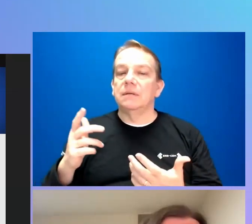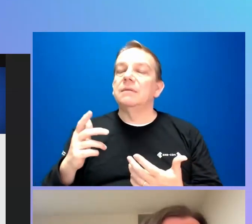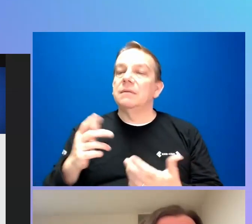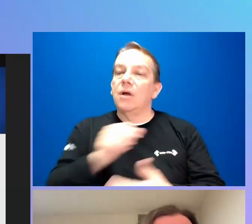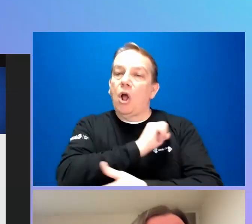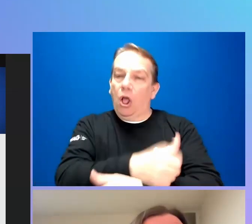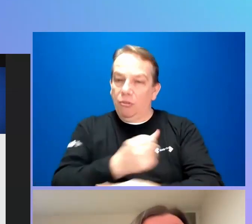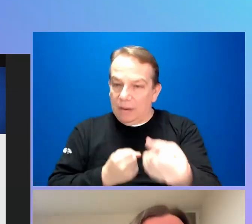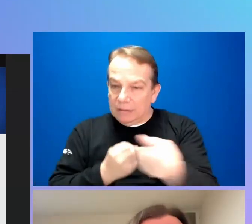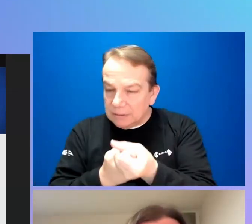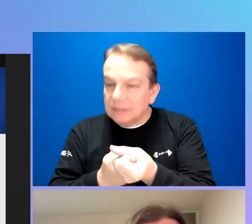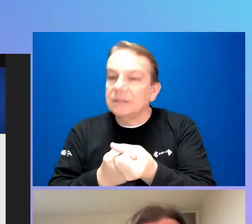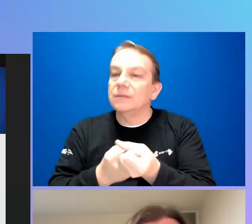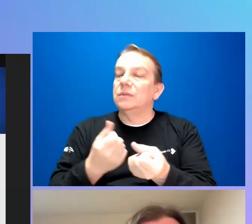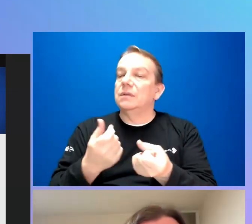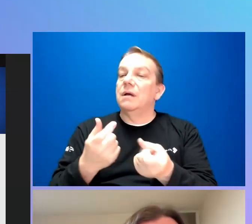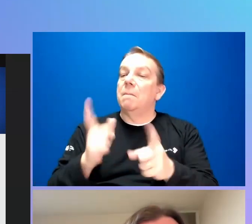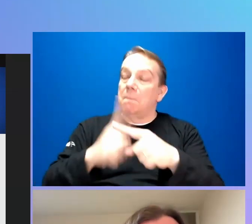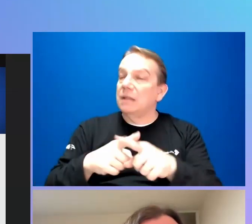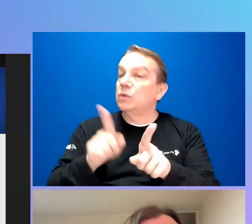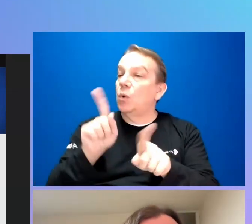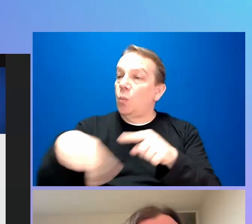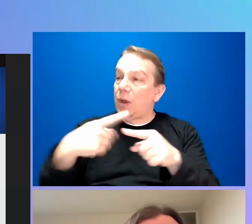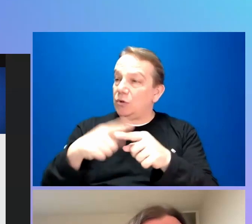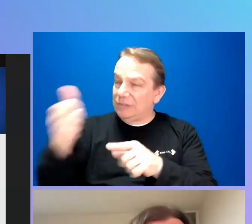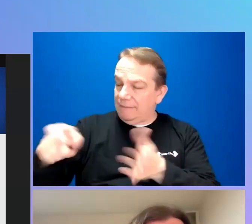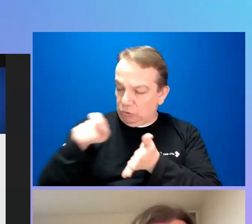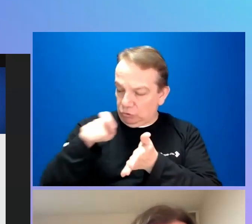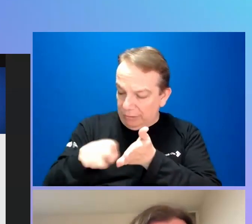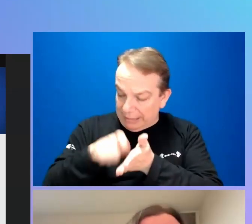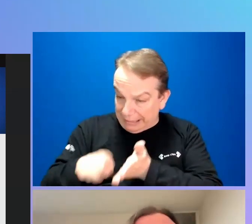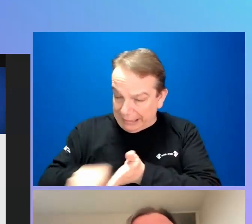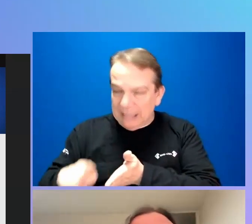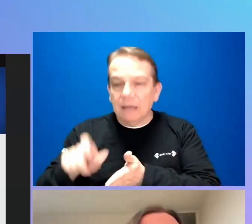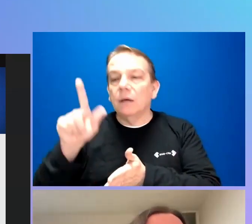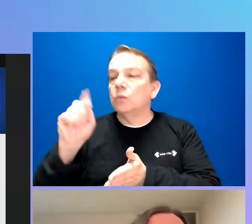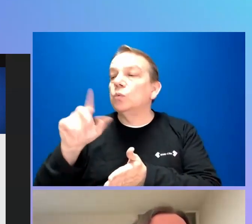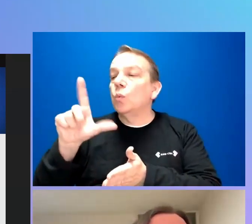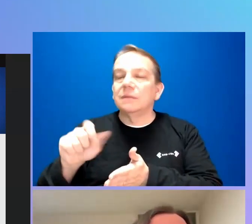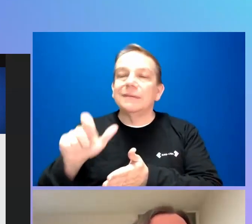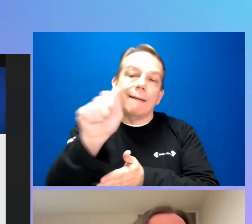There's requirements on authoring tools as well. So if you've got an authoring tool that